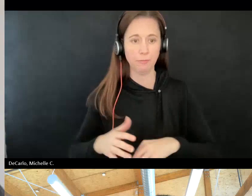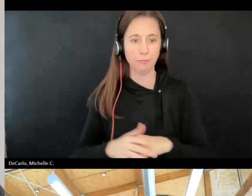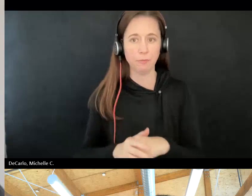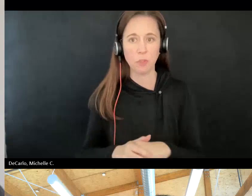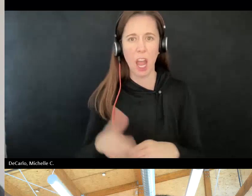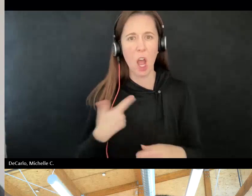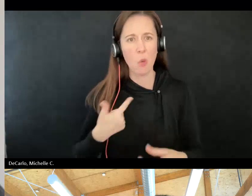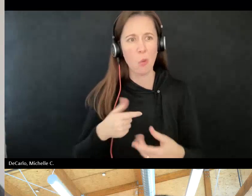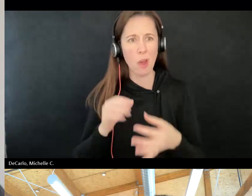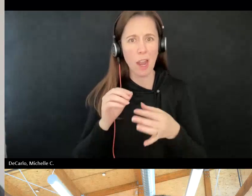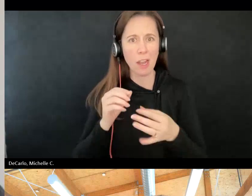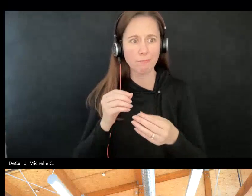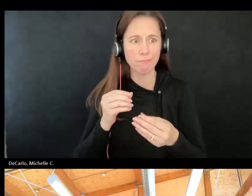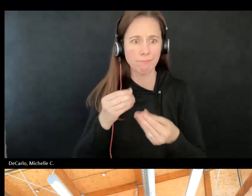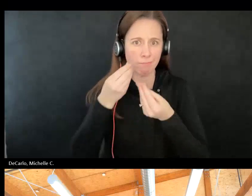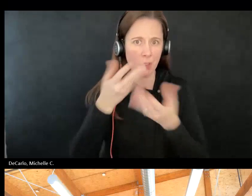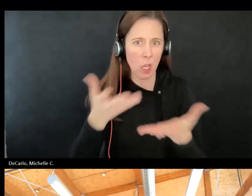stuff,